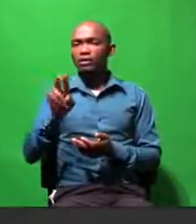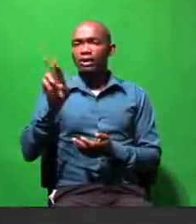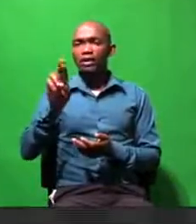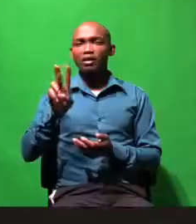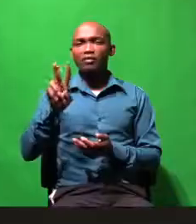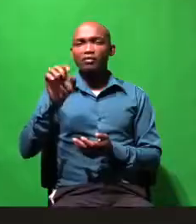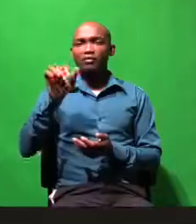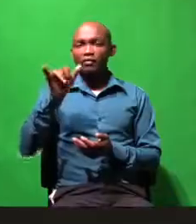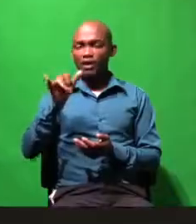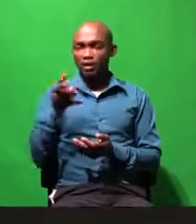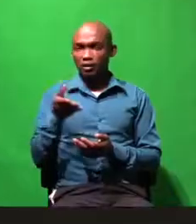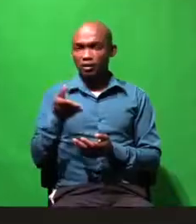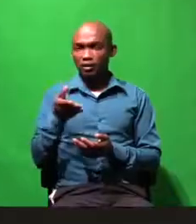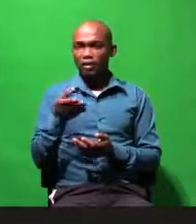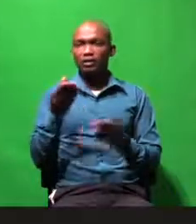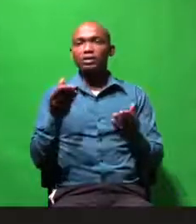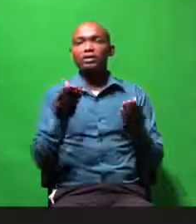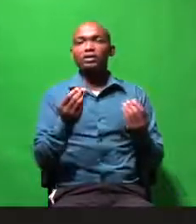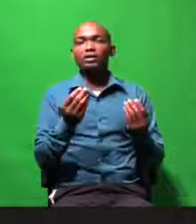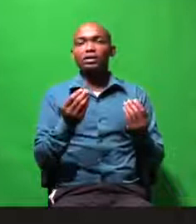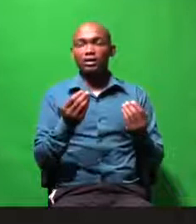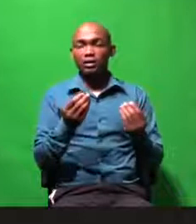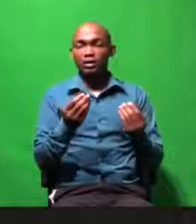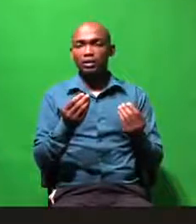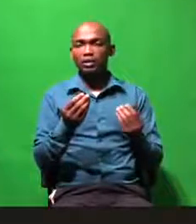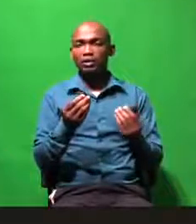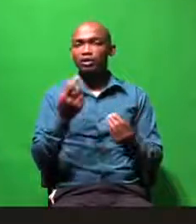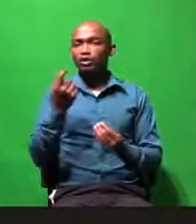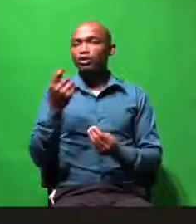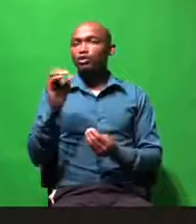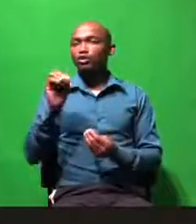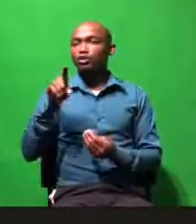Actually, this you can say is a topographical